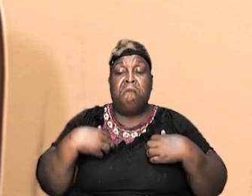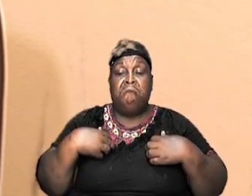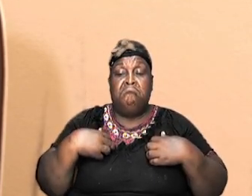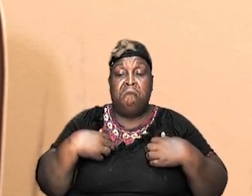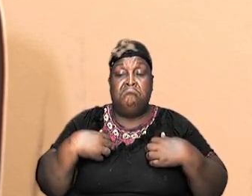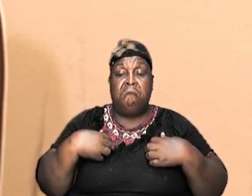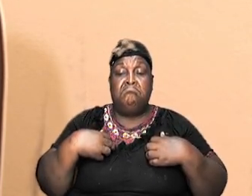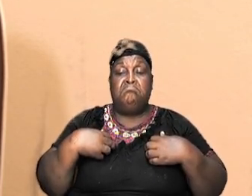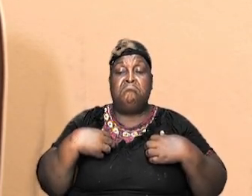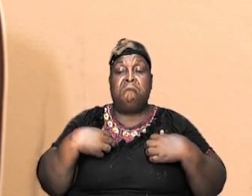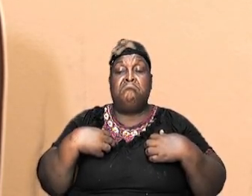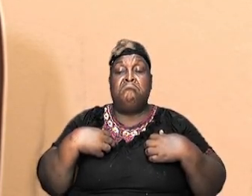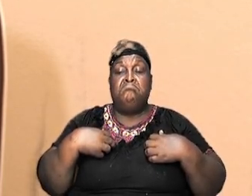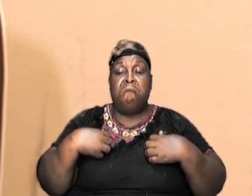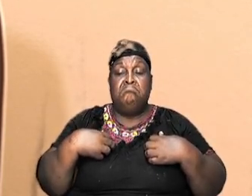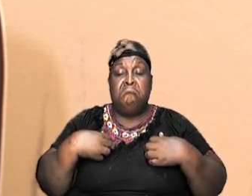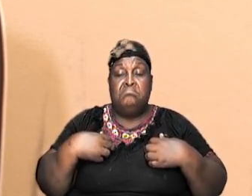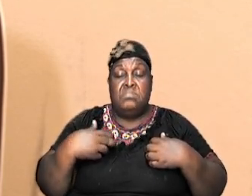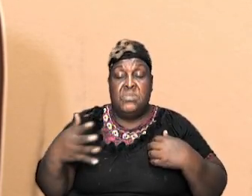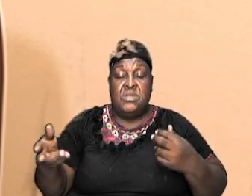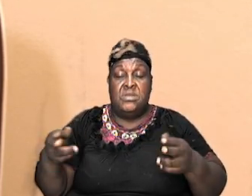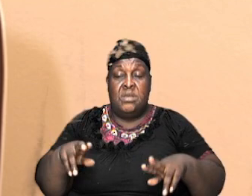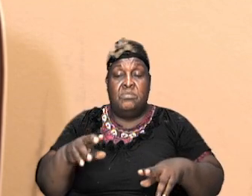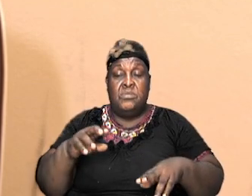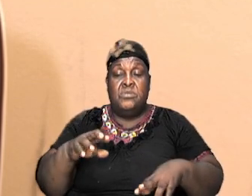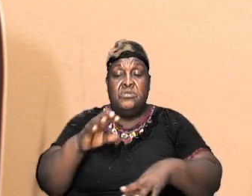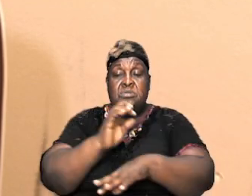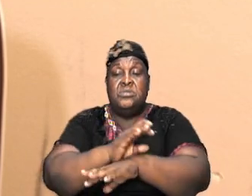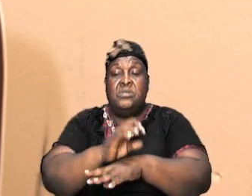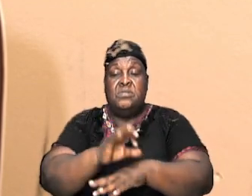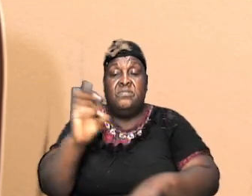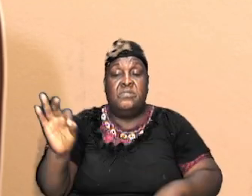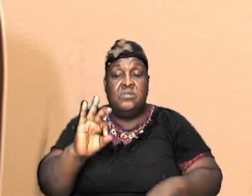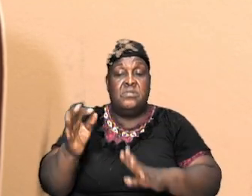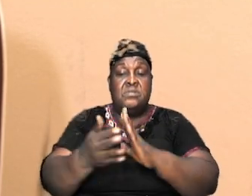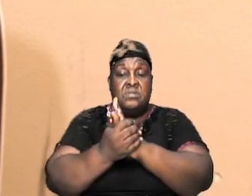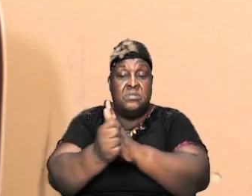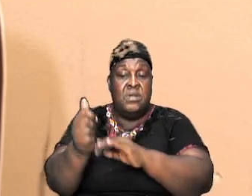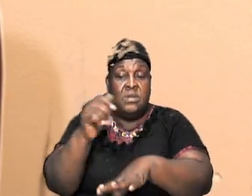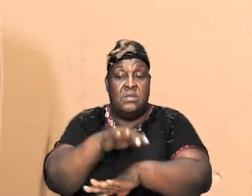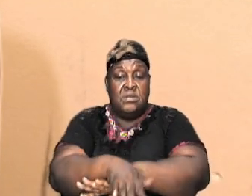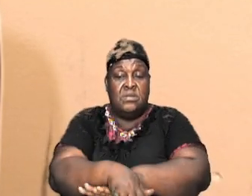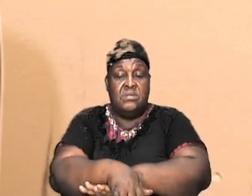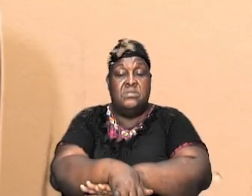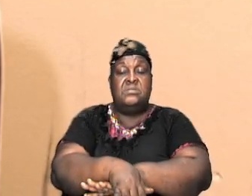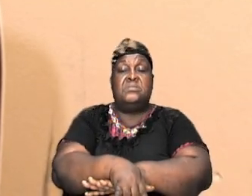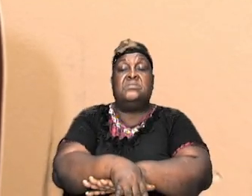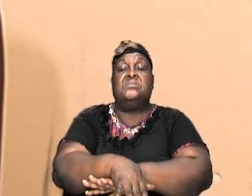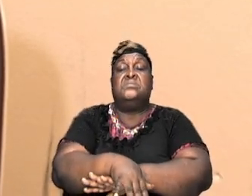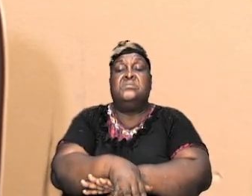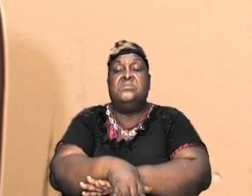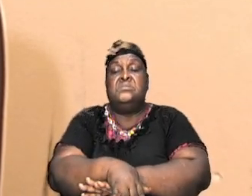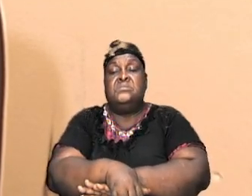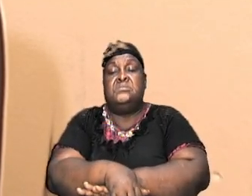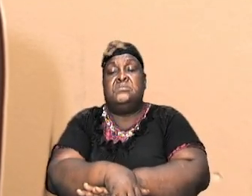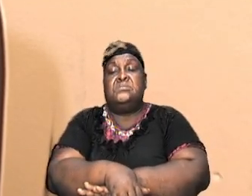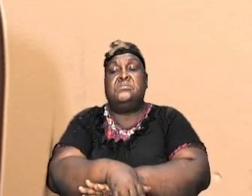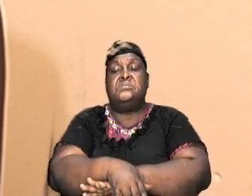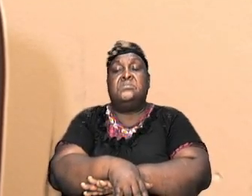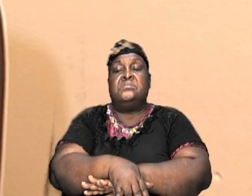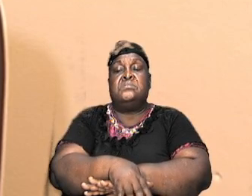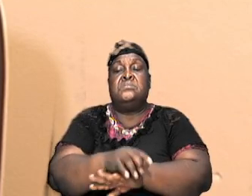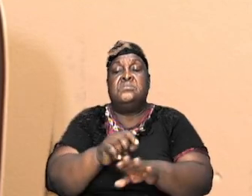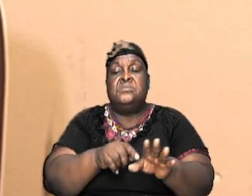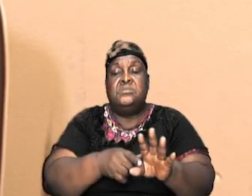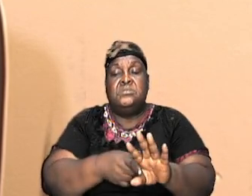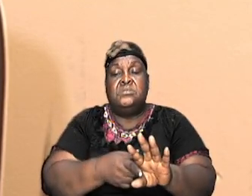event in the church. So on Friday is a talent night. So we want you to come out to that. I think it would have